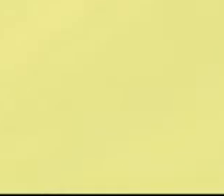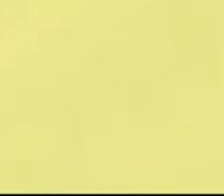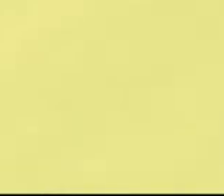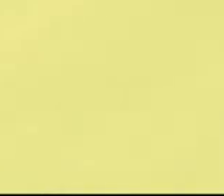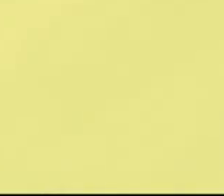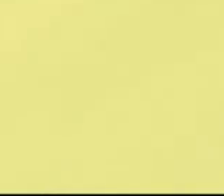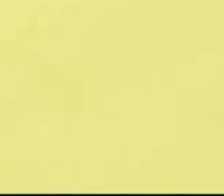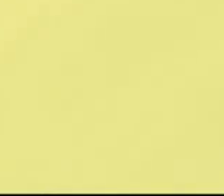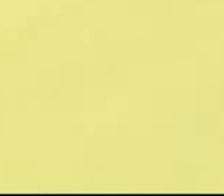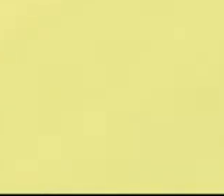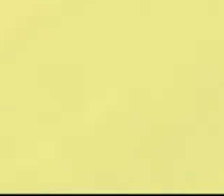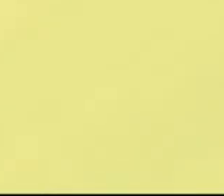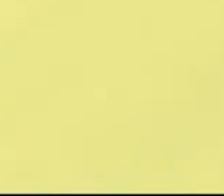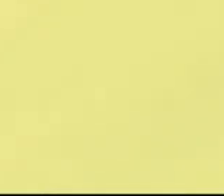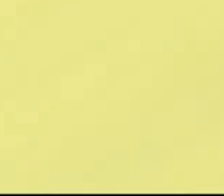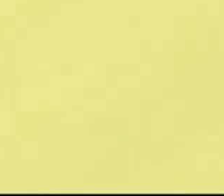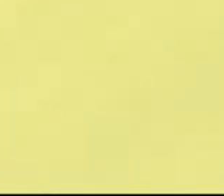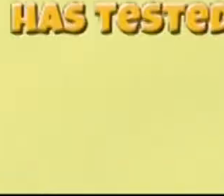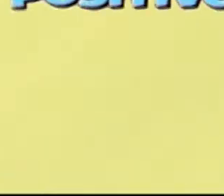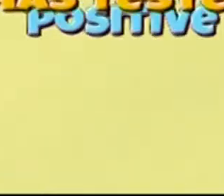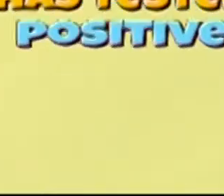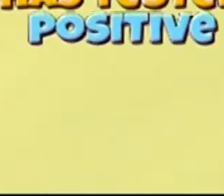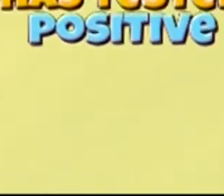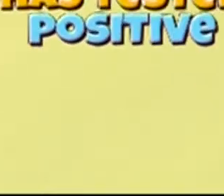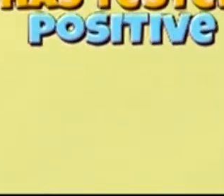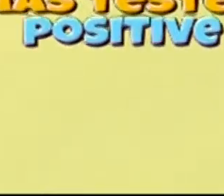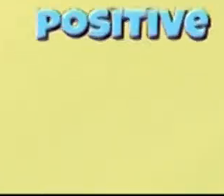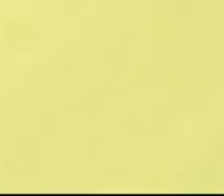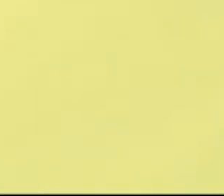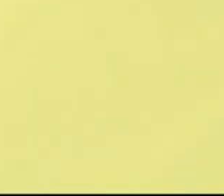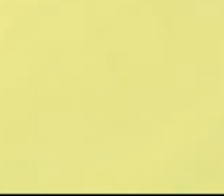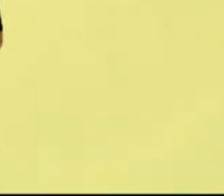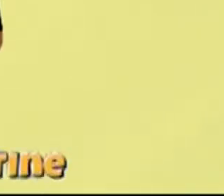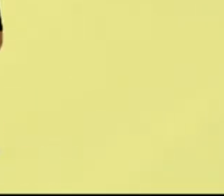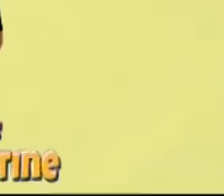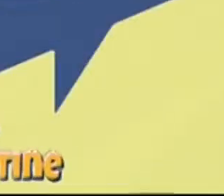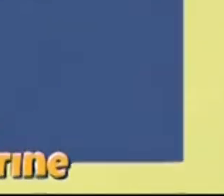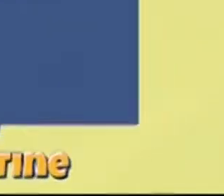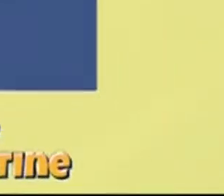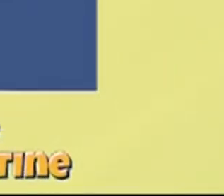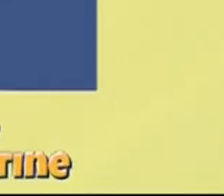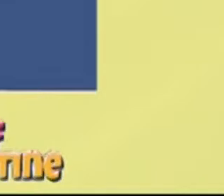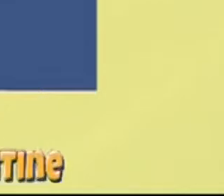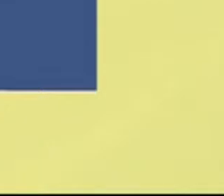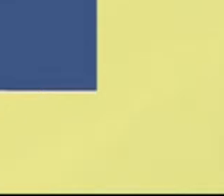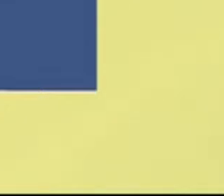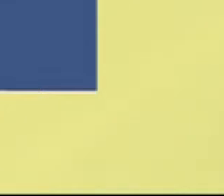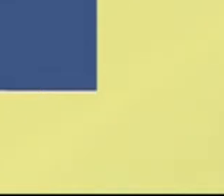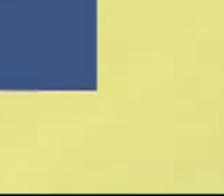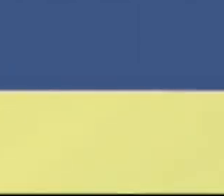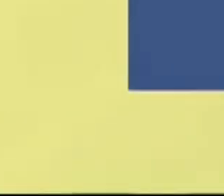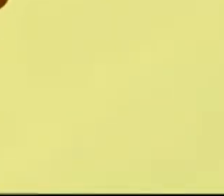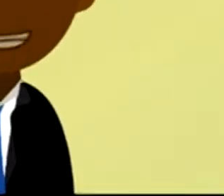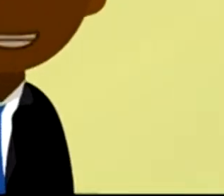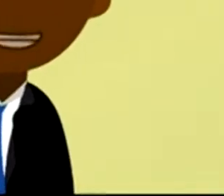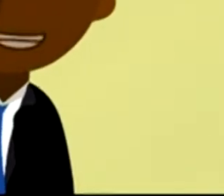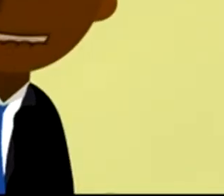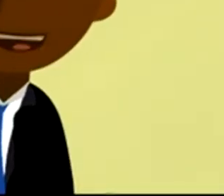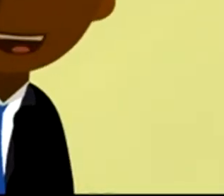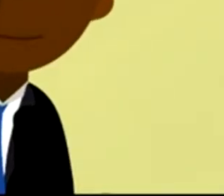If you have been in contact with someone who is suspected or has tested positive for COVID-19, self-quarantine for 14 days and